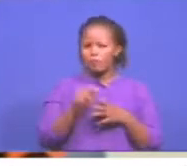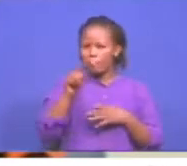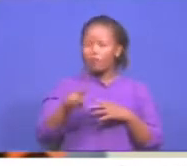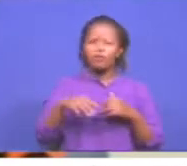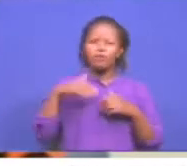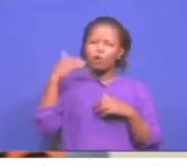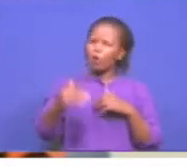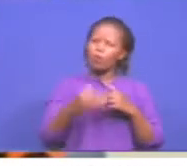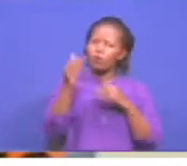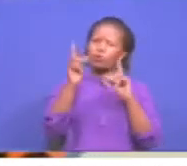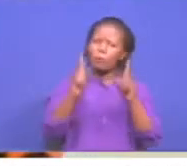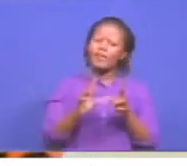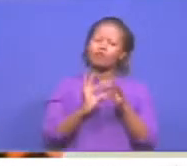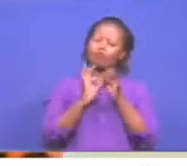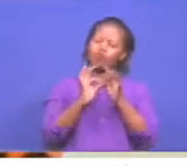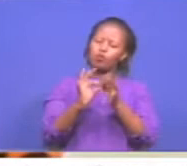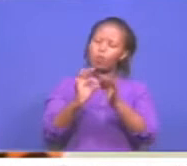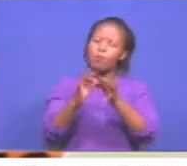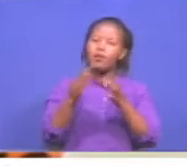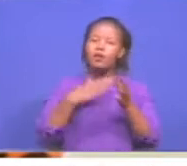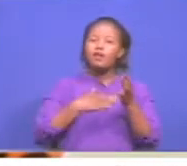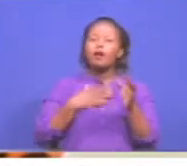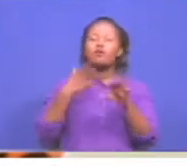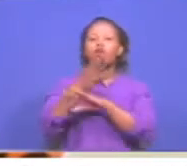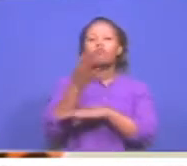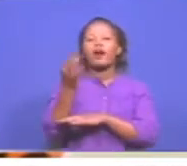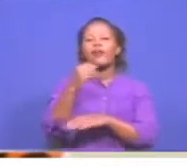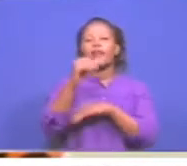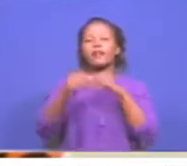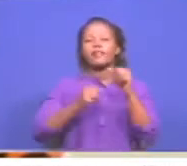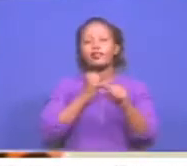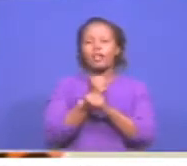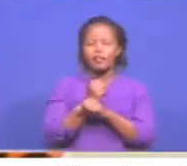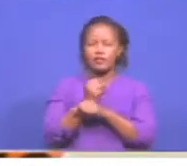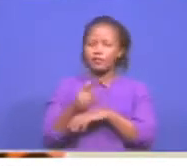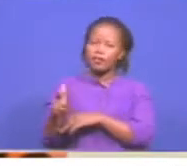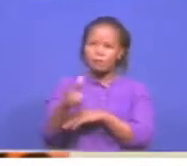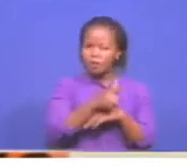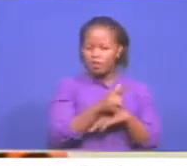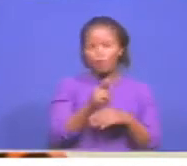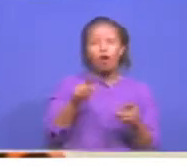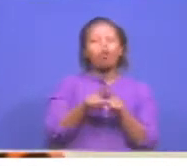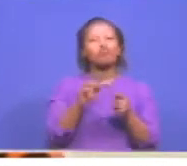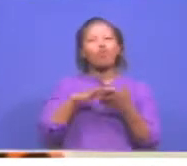careers. Throughout, I've been in the profession now more than three decades. And a lot of what I have practiced